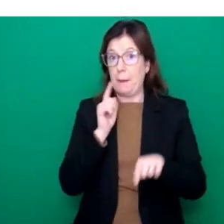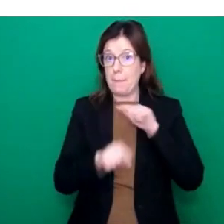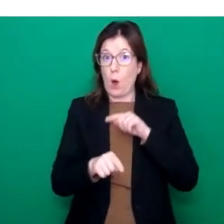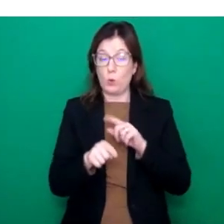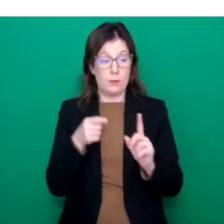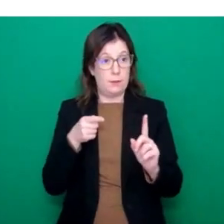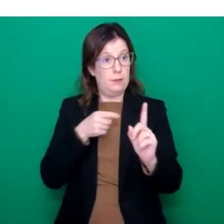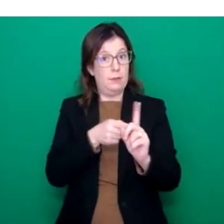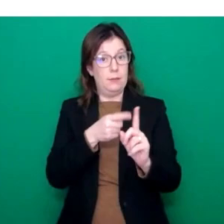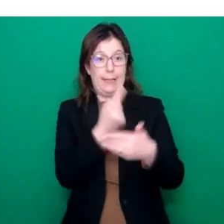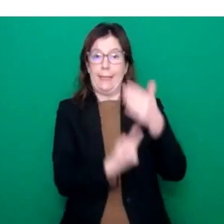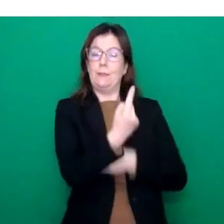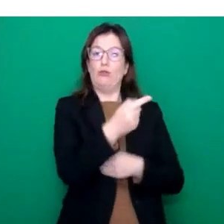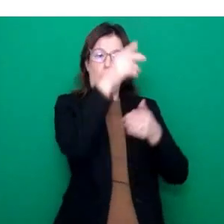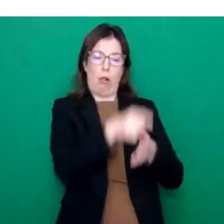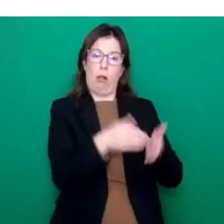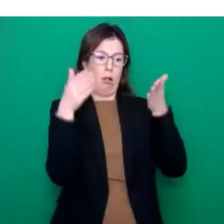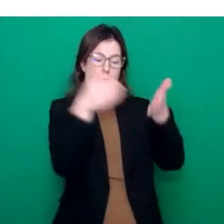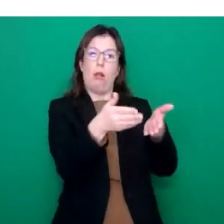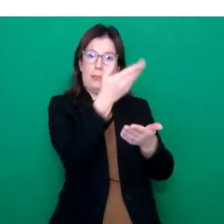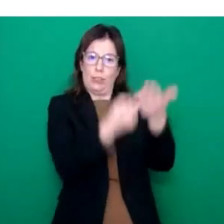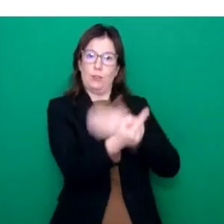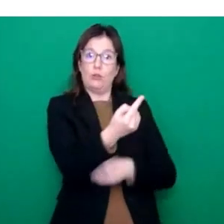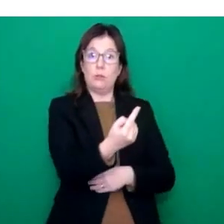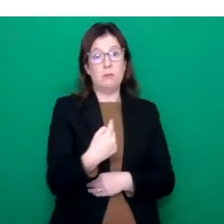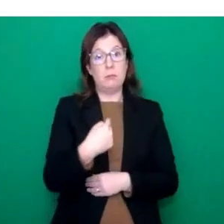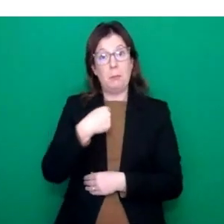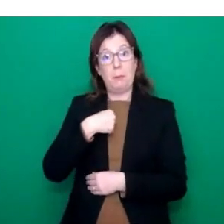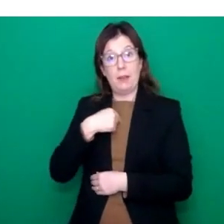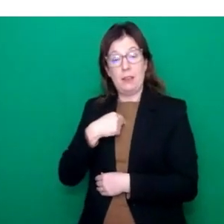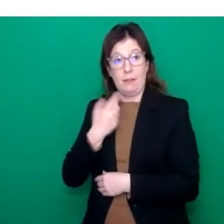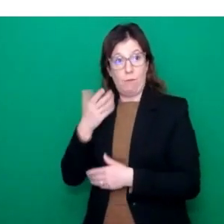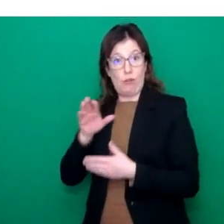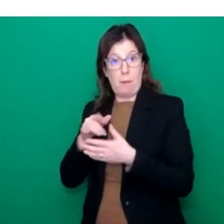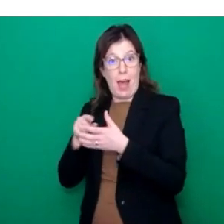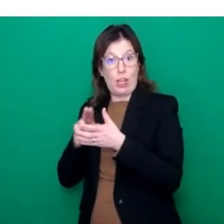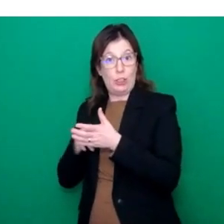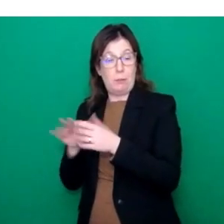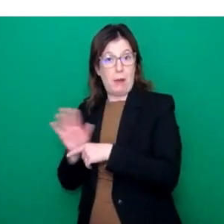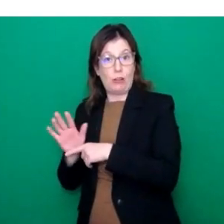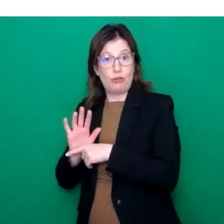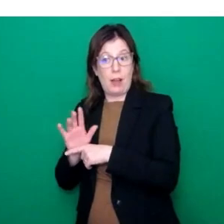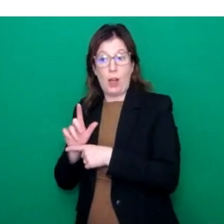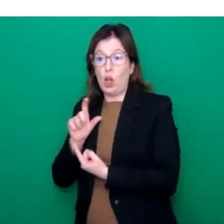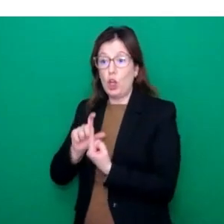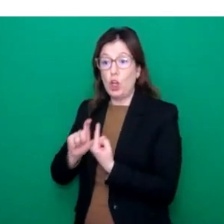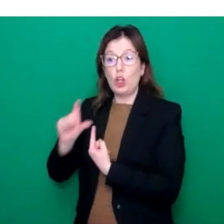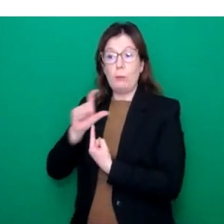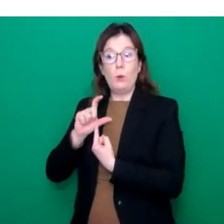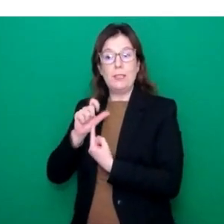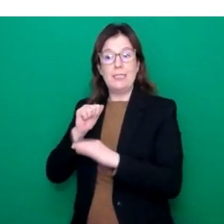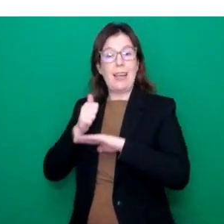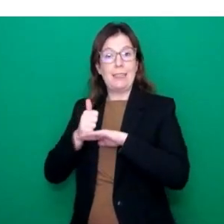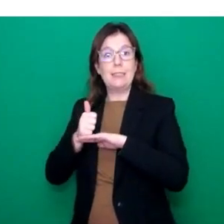an individual. And for myself, I come from an Asian background, a community setting. And